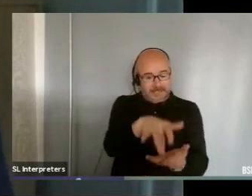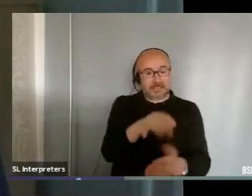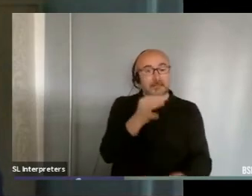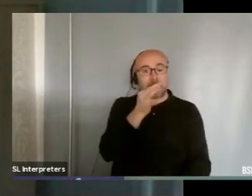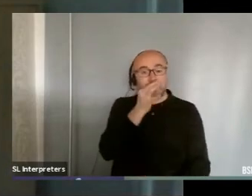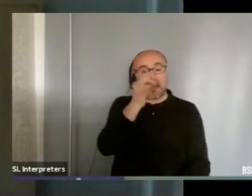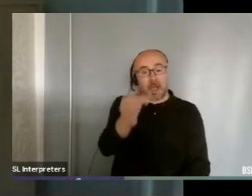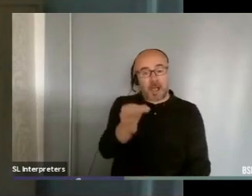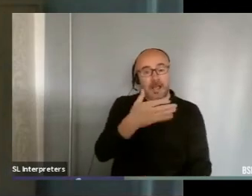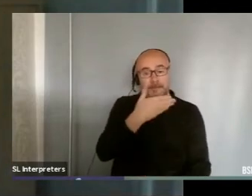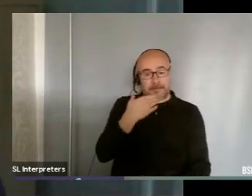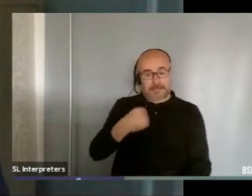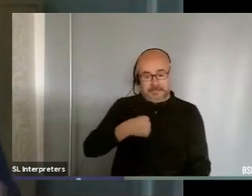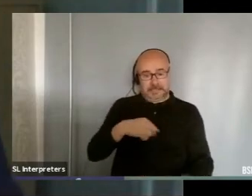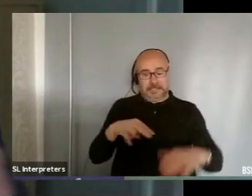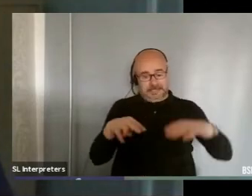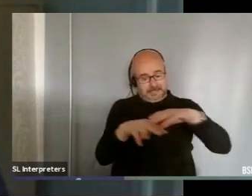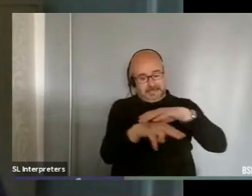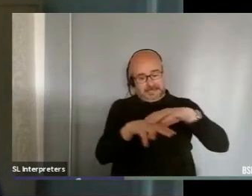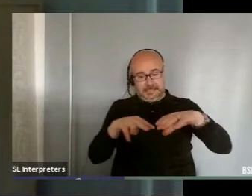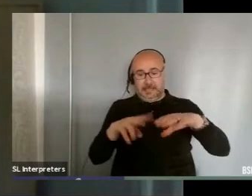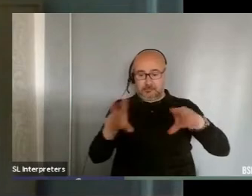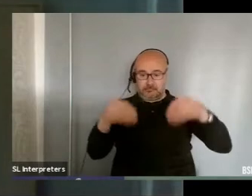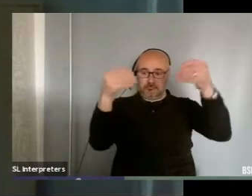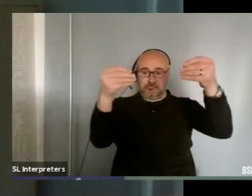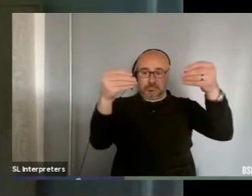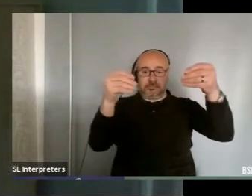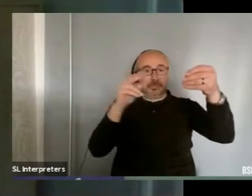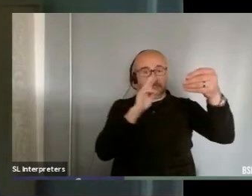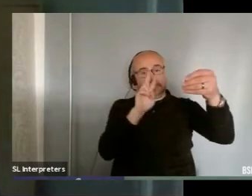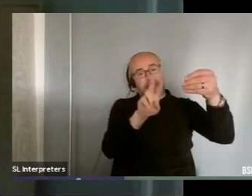now to prepare for that. And then what we're going to have to think about is, like,